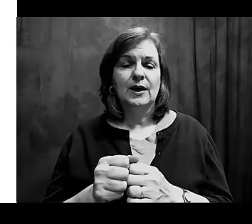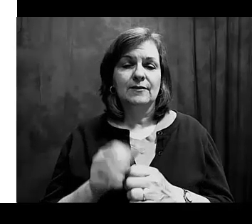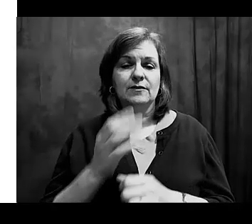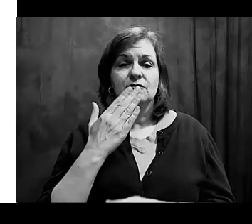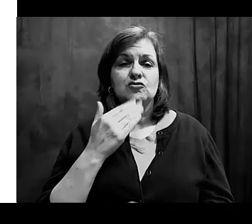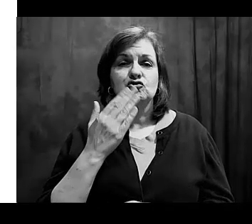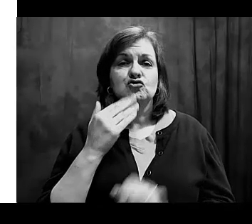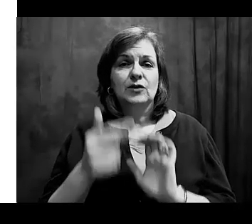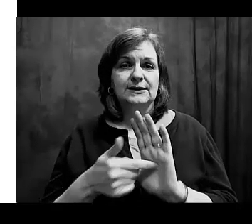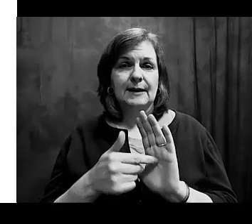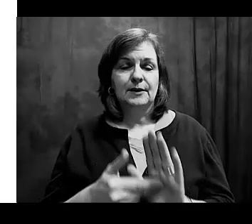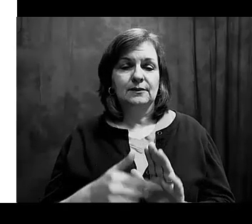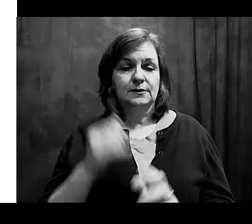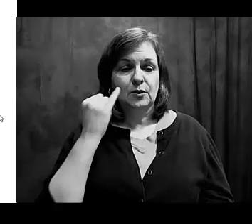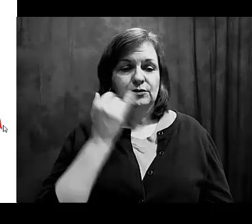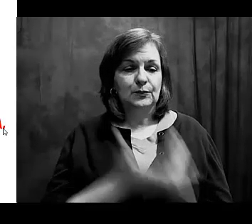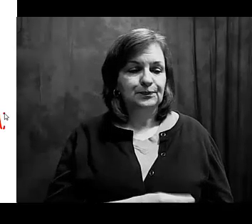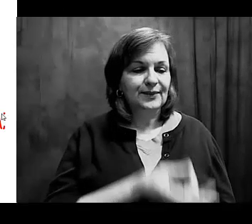stimuli.